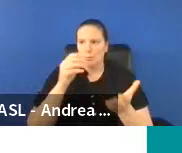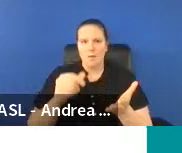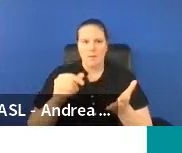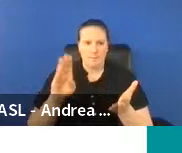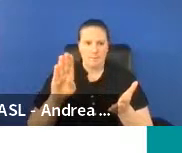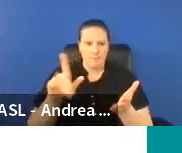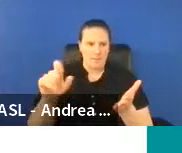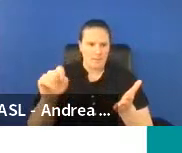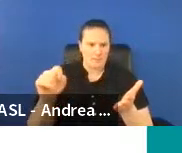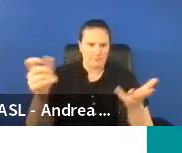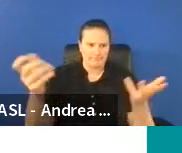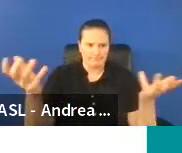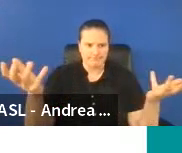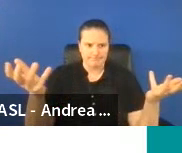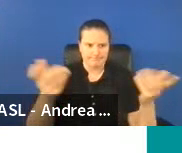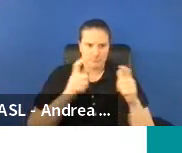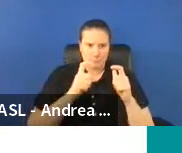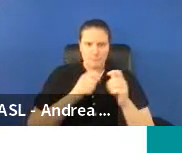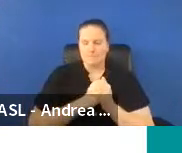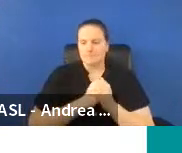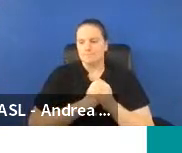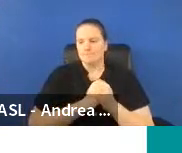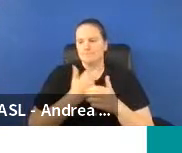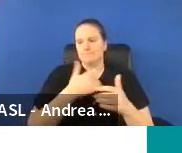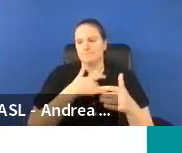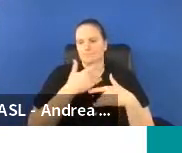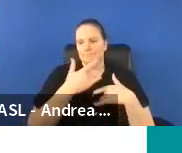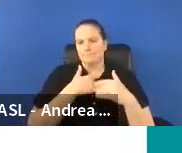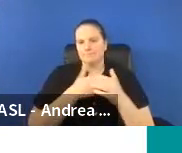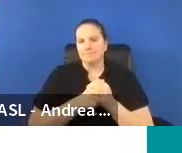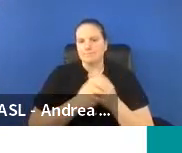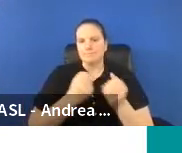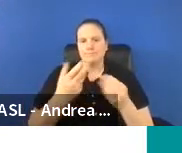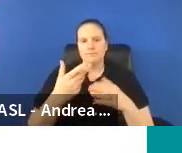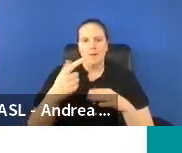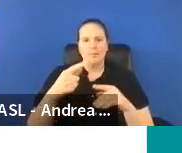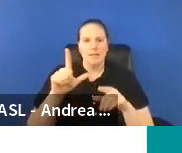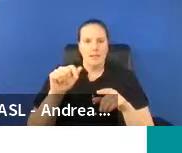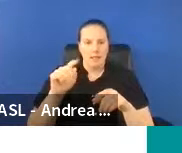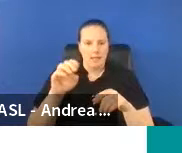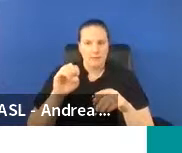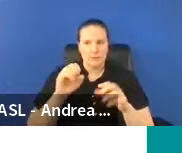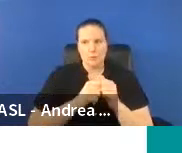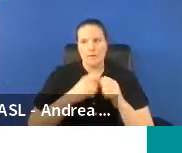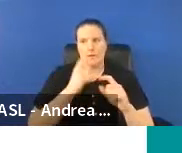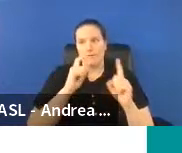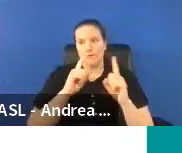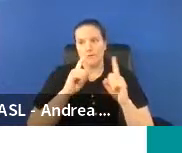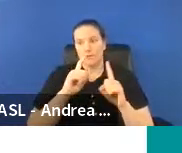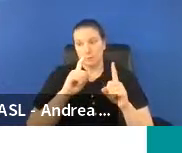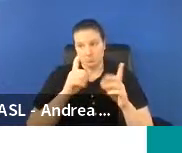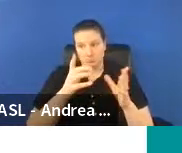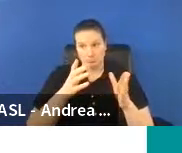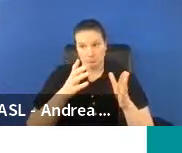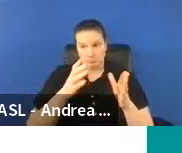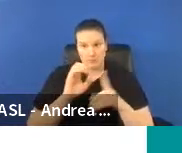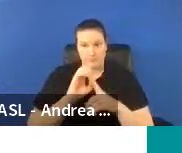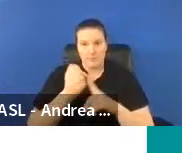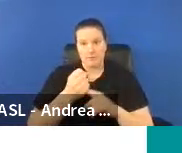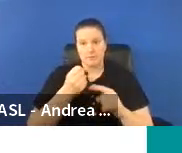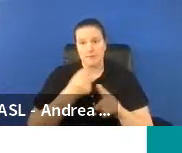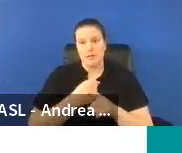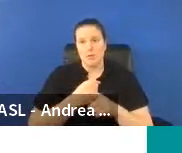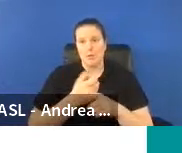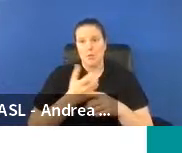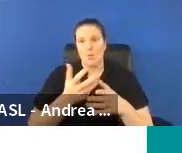bills. Other concerns talked about number of lanes, especially when it came to the conversation around environmental impact, and what kind